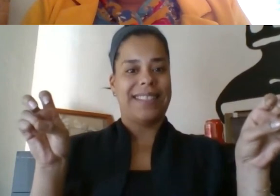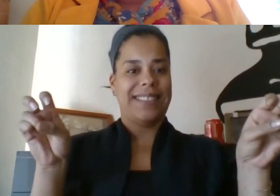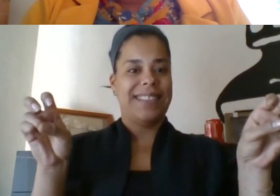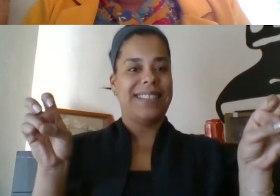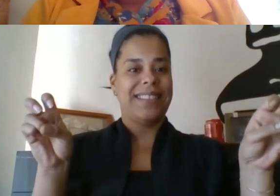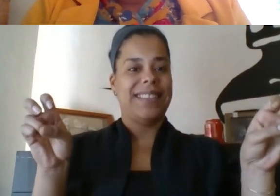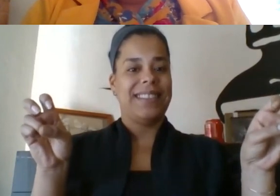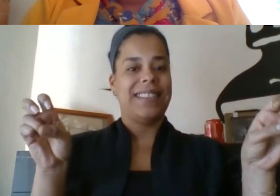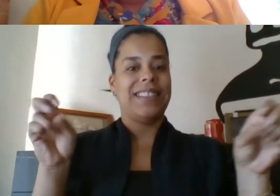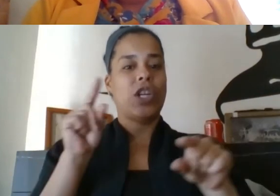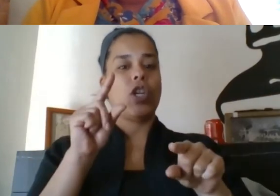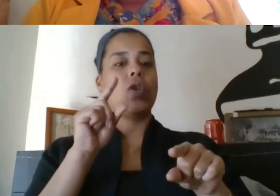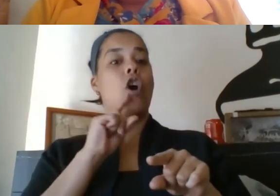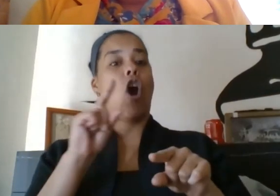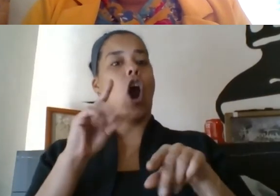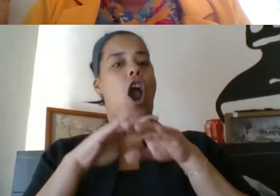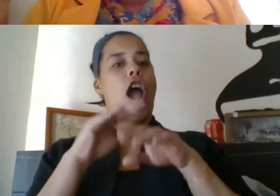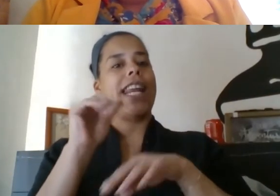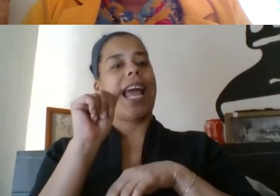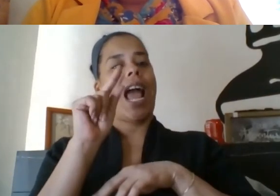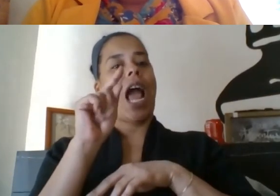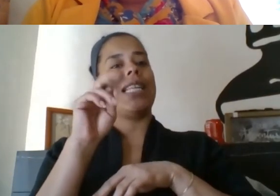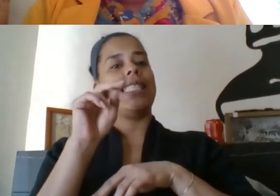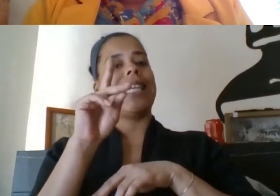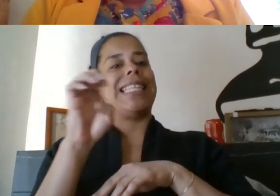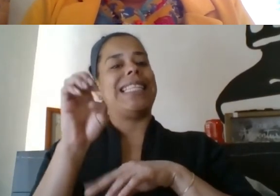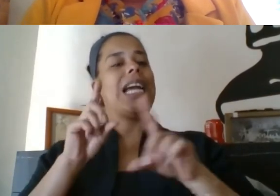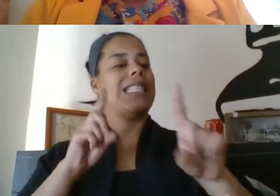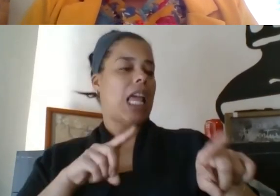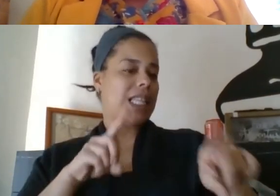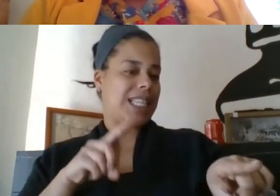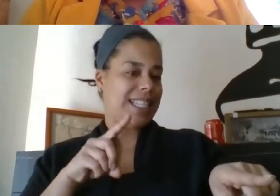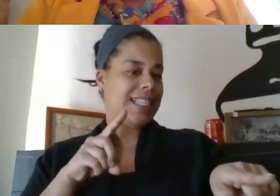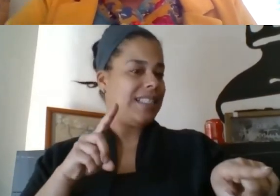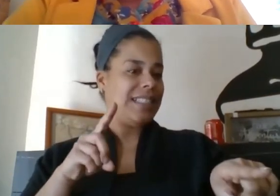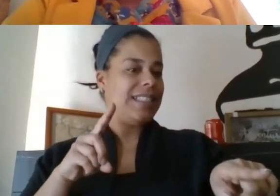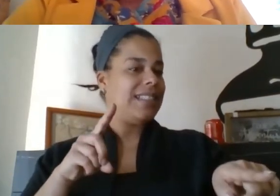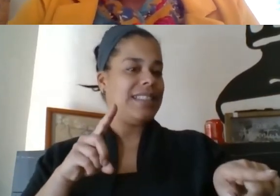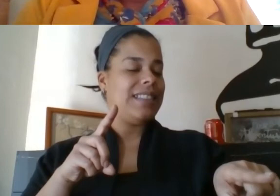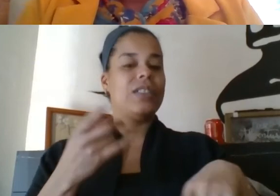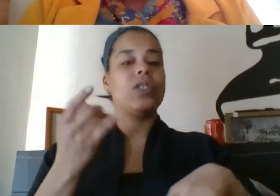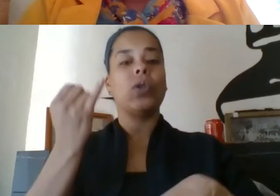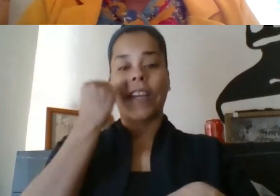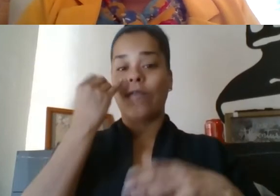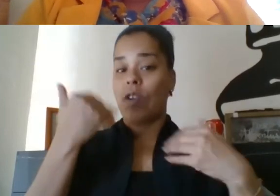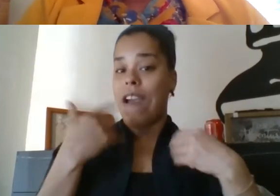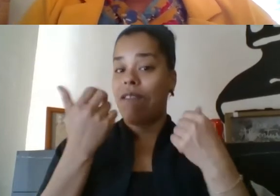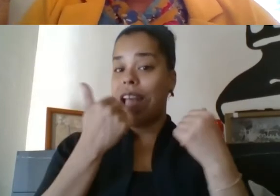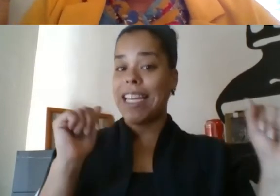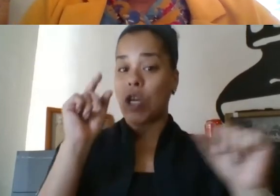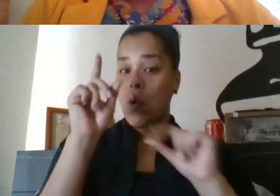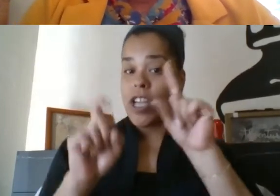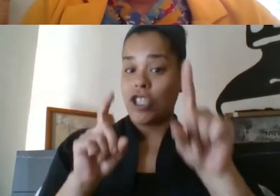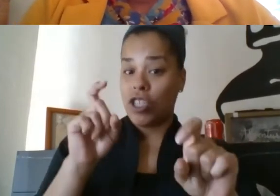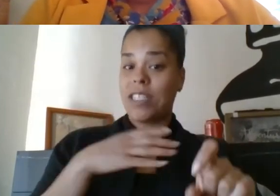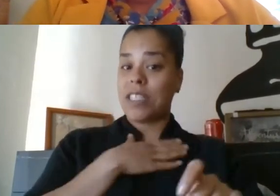in attendee mode. So if, again, like Jessica said, if you have any questions, please put them in the Q&A section.